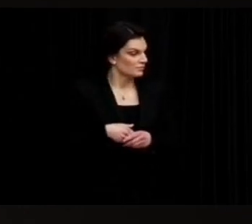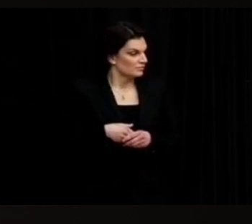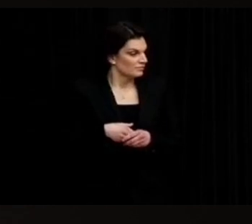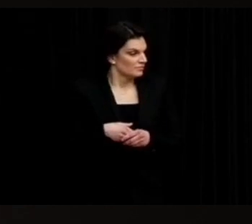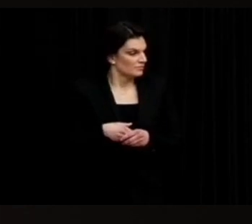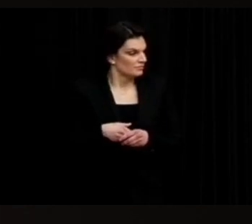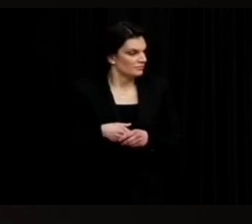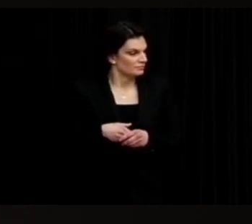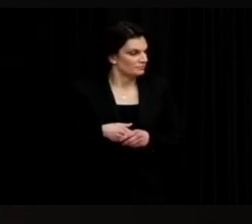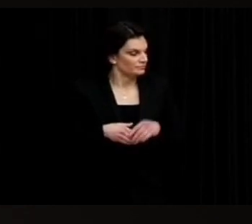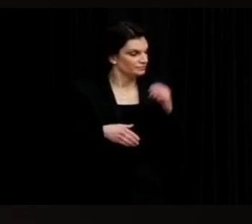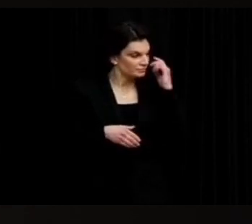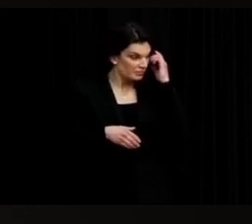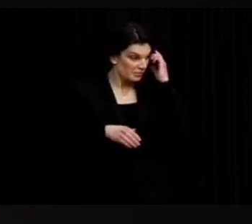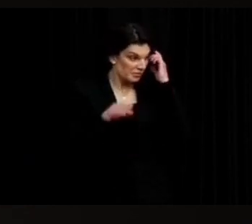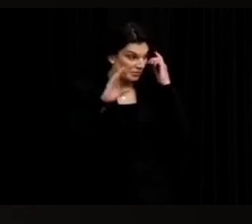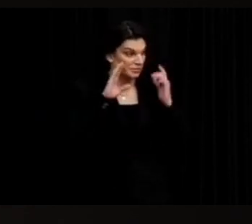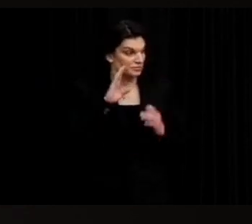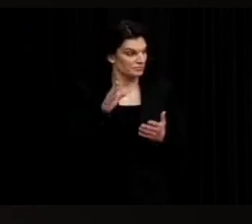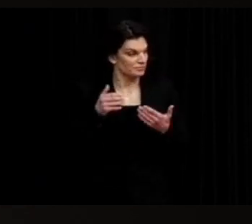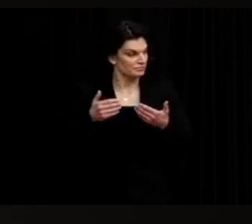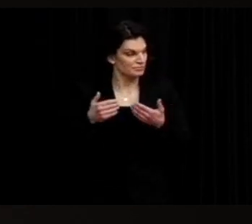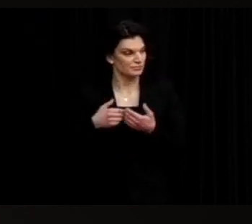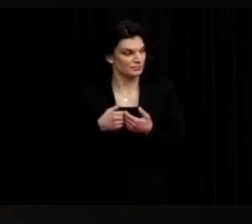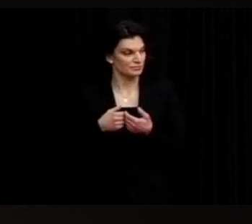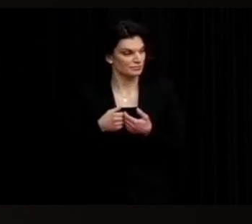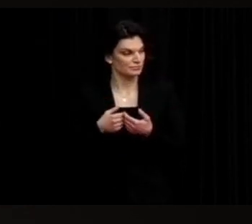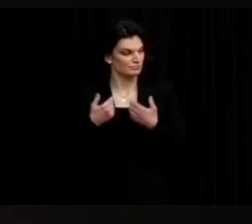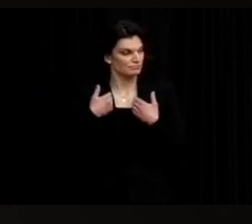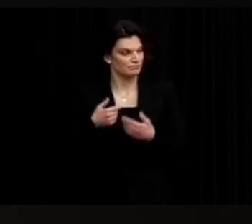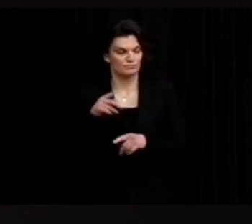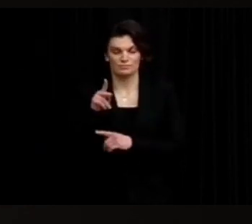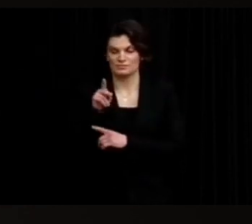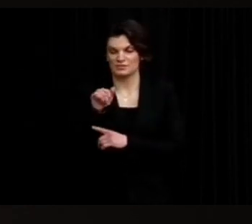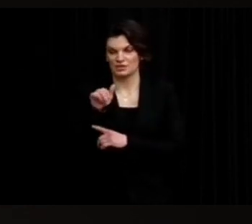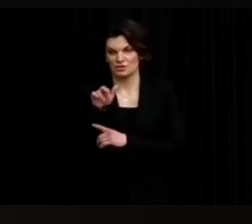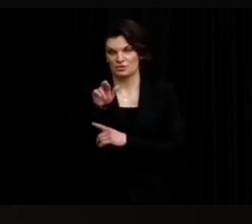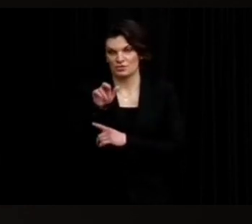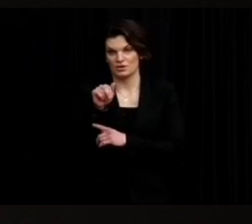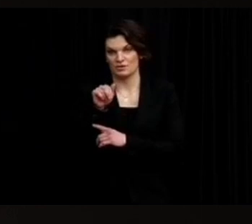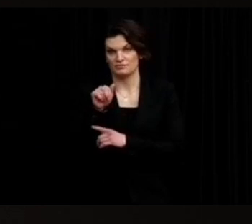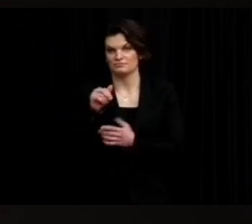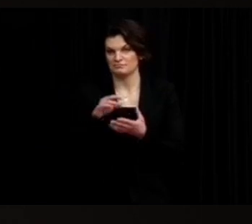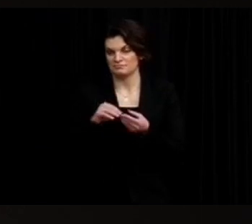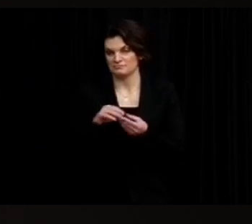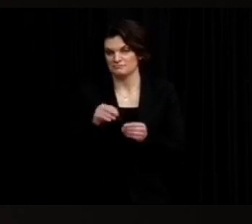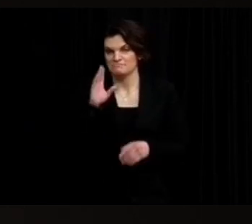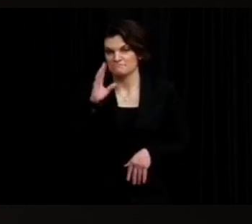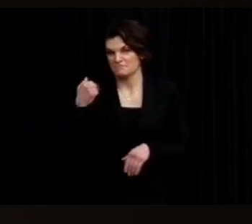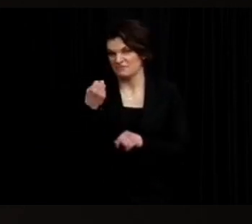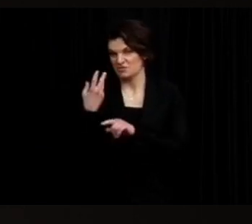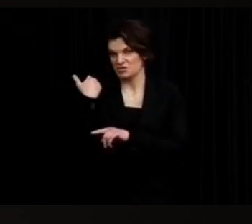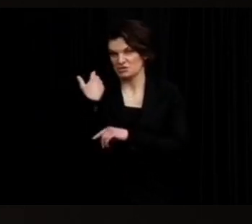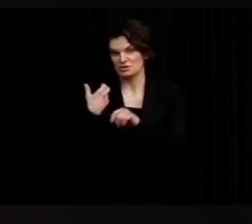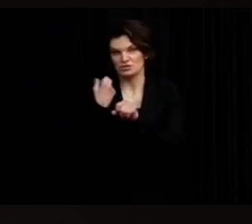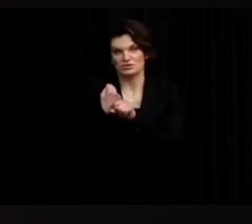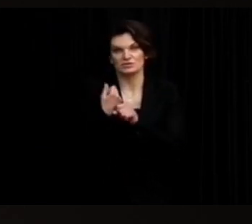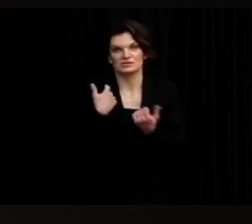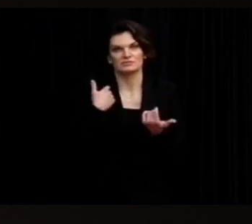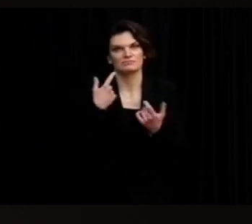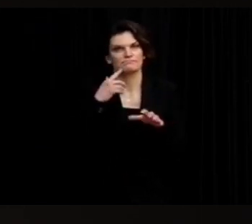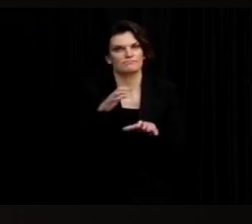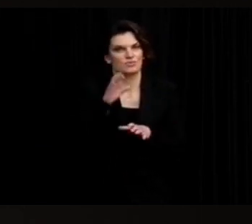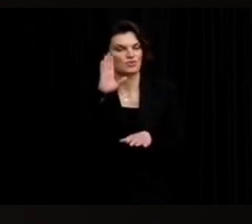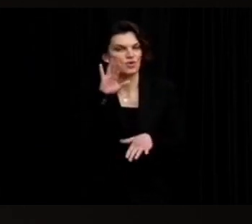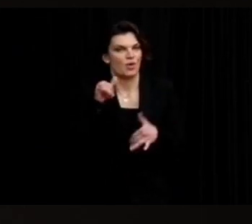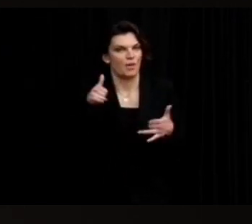just we've done more work, I would say, in the last few years, as we are seeing that the market is changing, right?